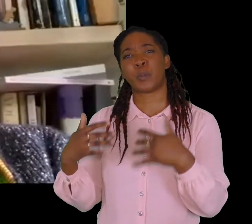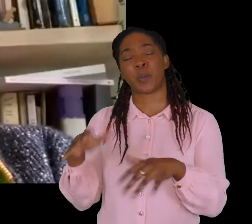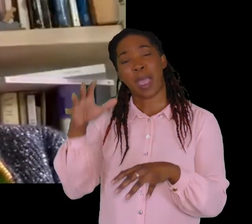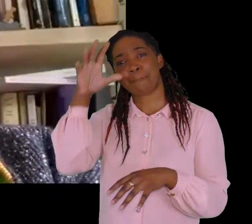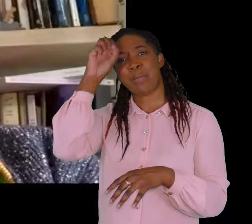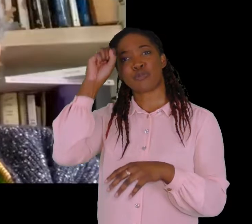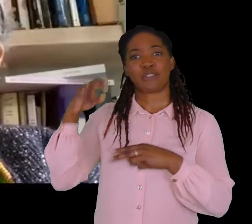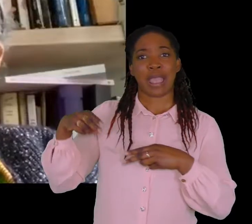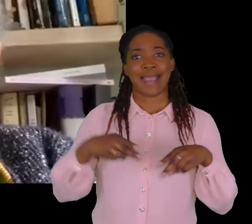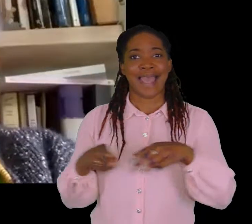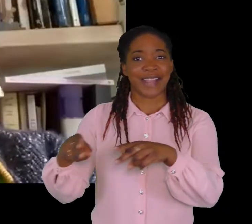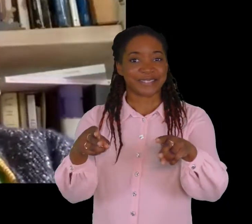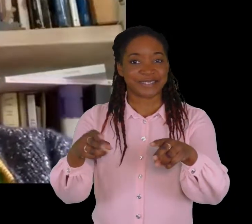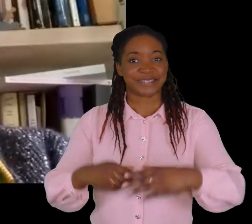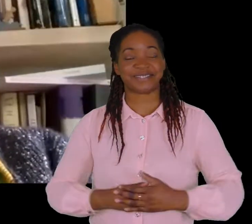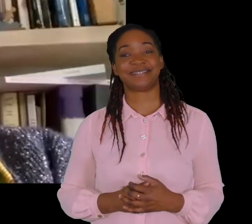was memory lane.